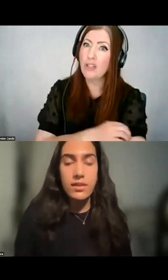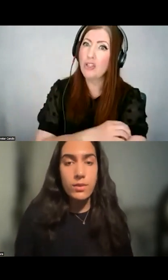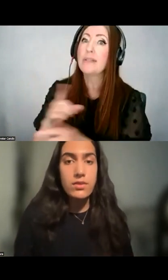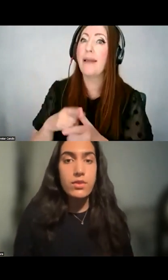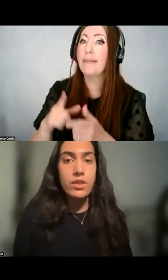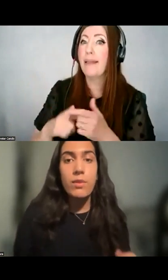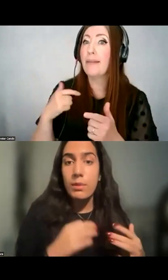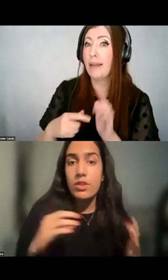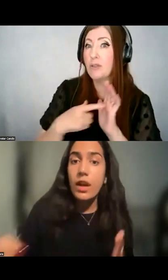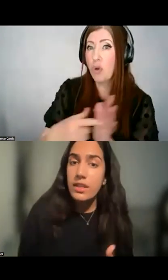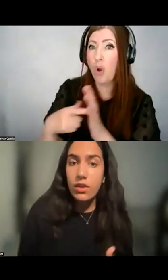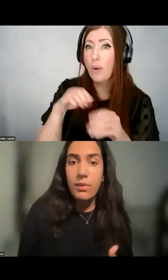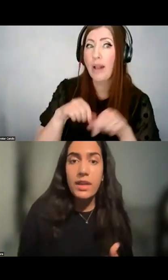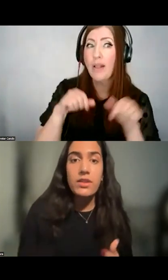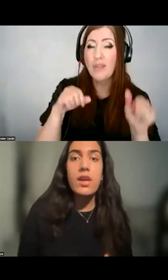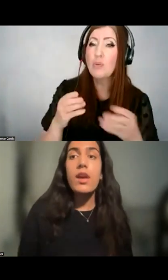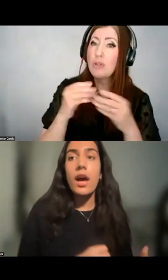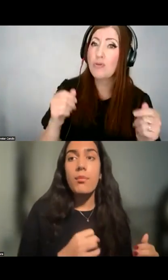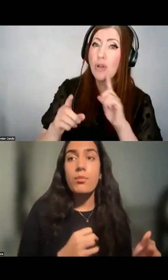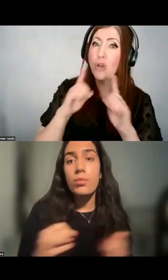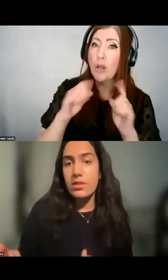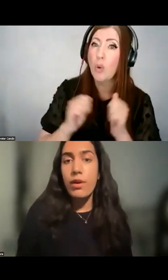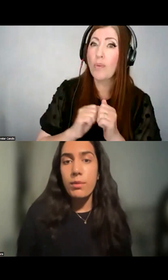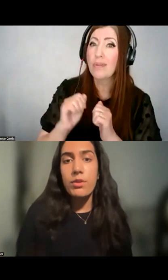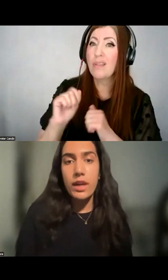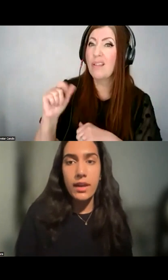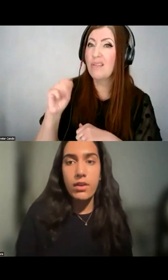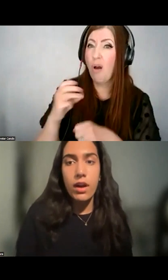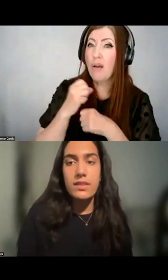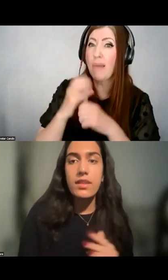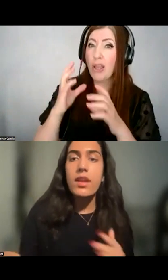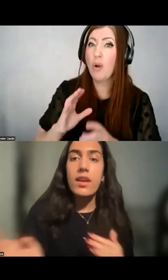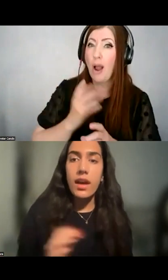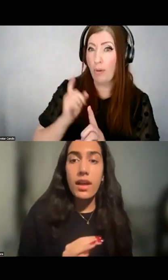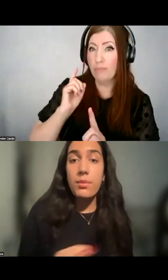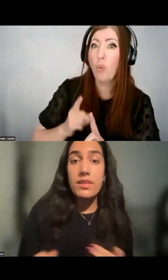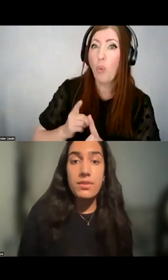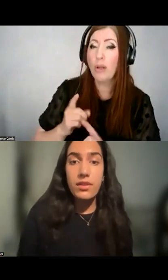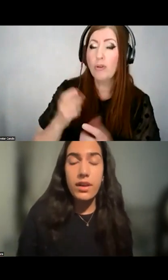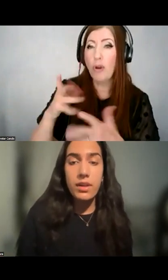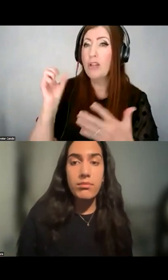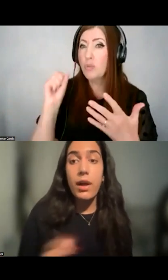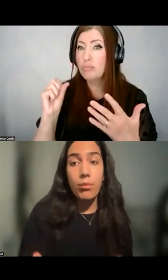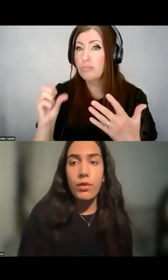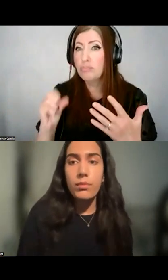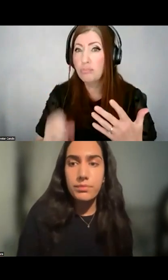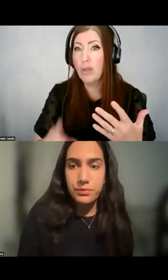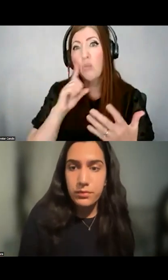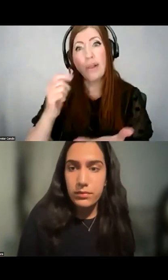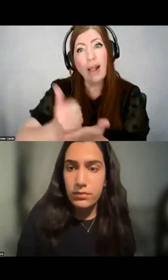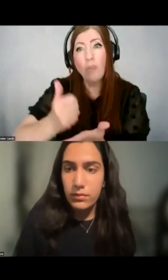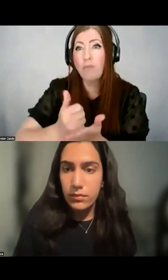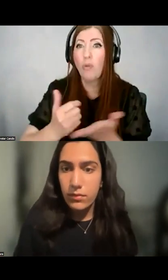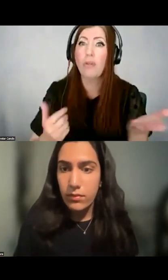reflected in this resolution. And when we were talking to lawmakers, was the point we were trying to get across. And it was incredibly helpful.